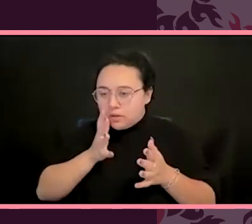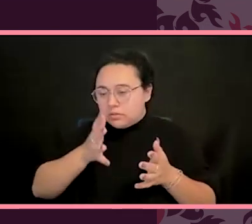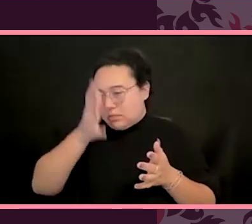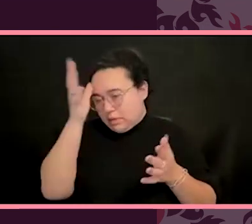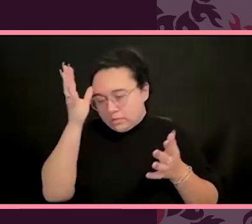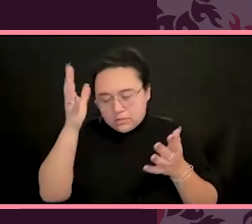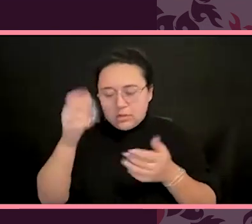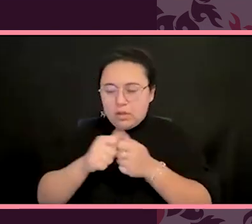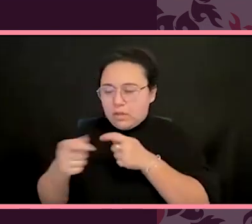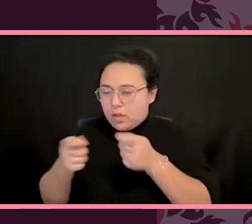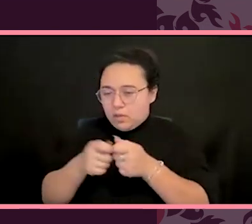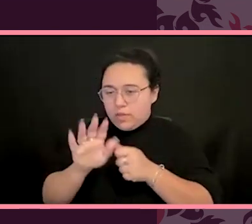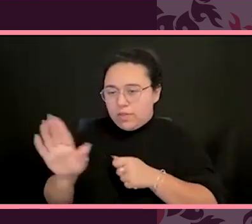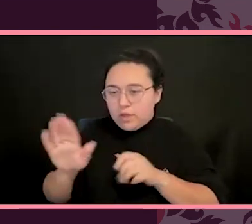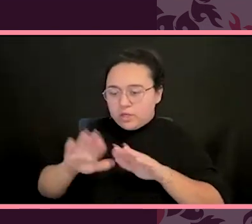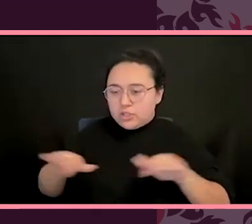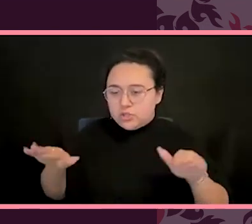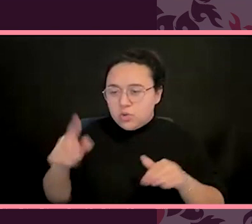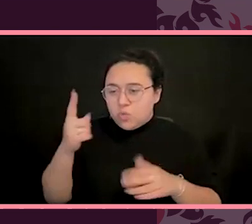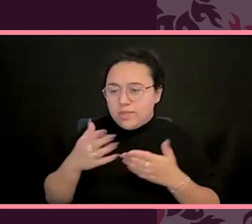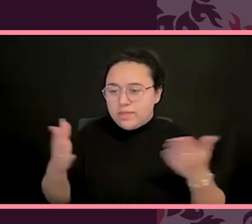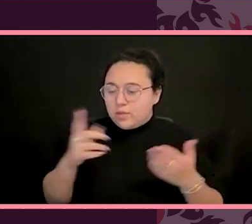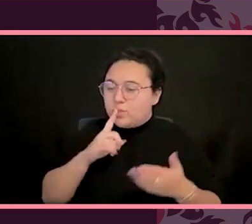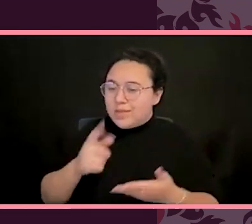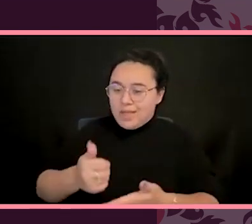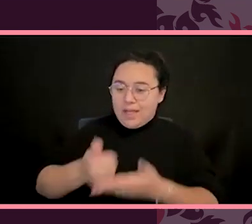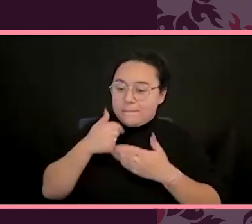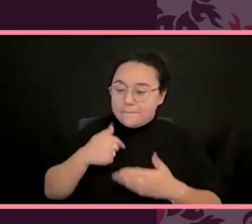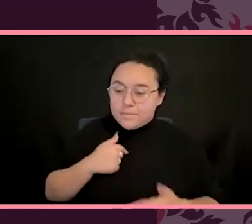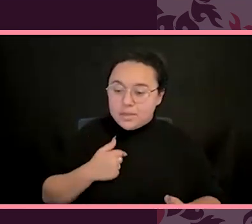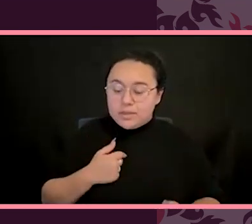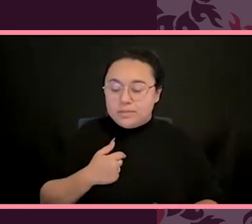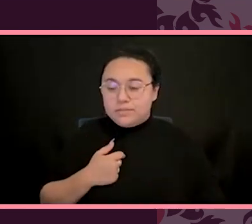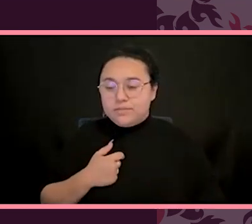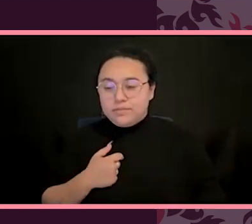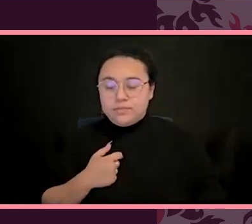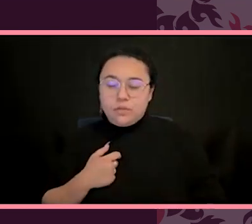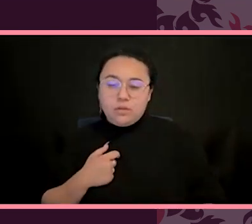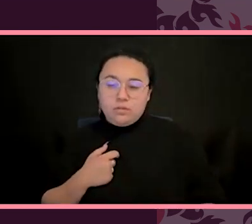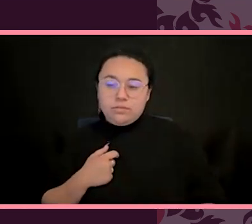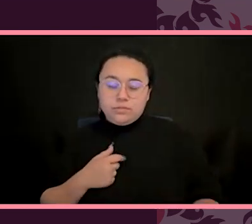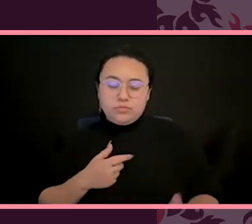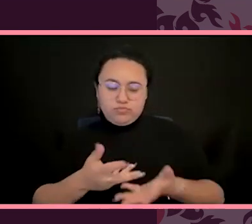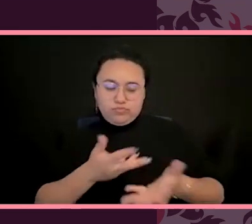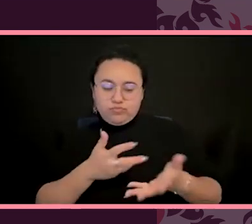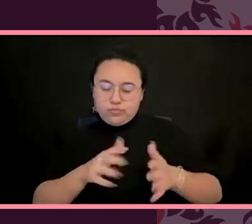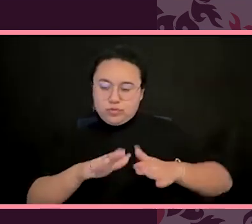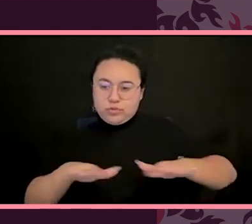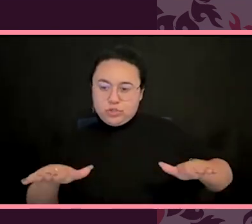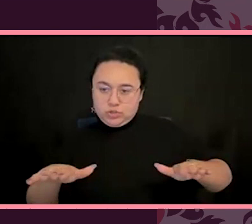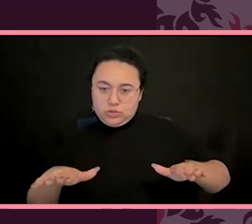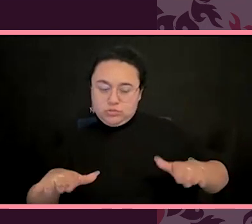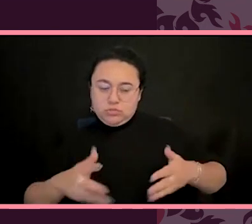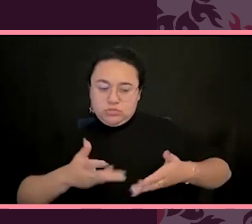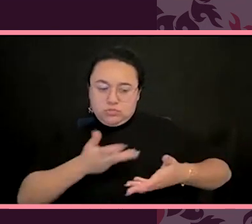But one of the things that has really helped me is having conversations with my children